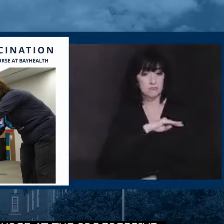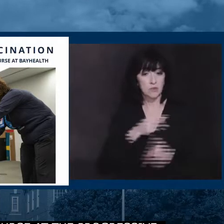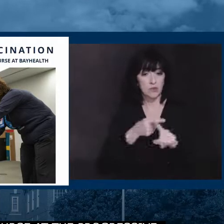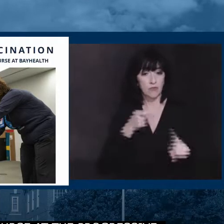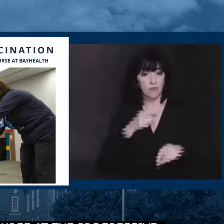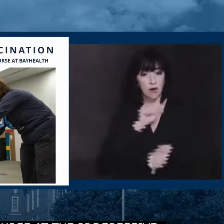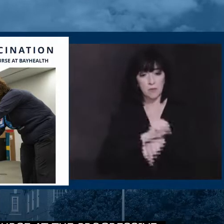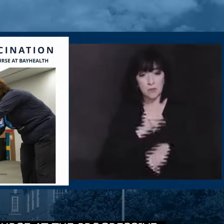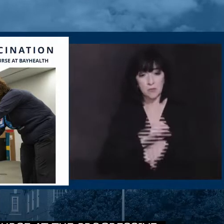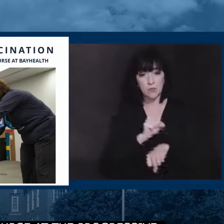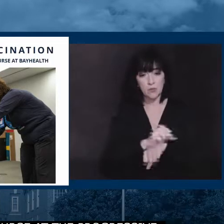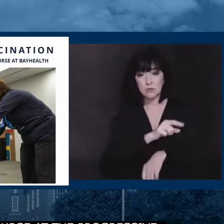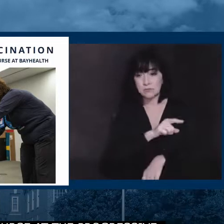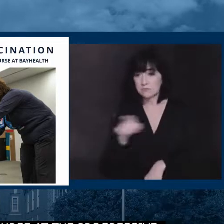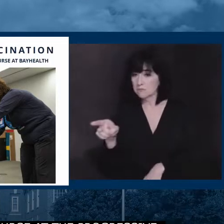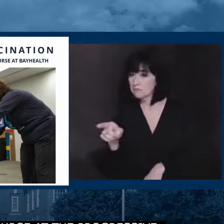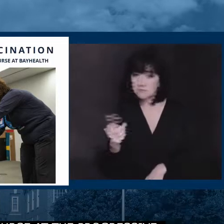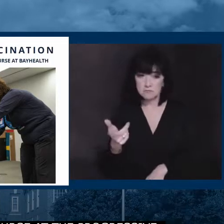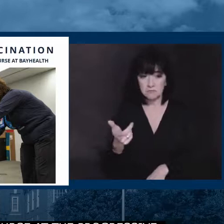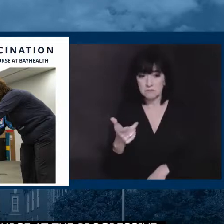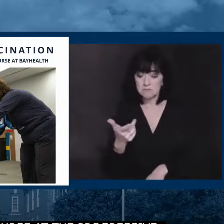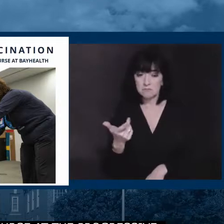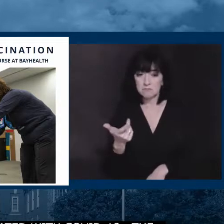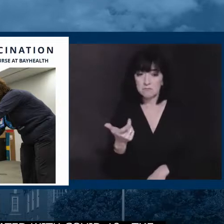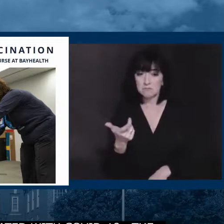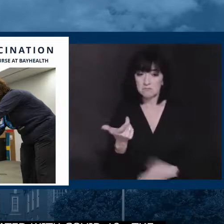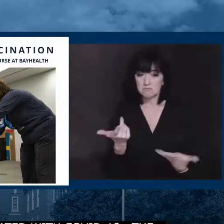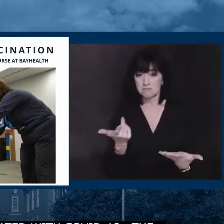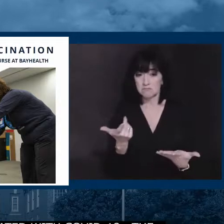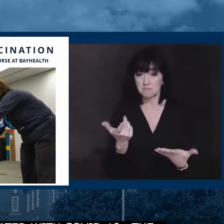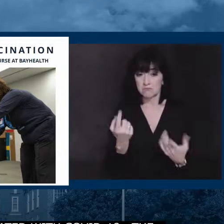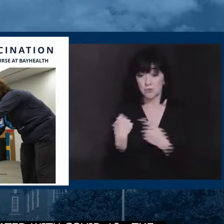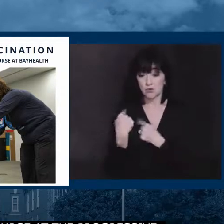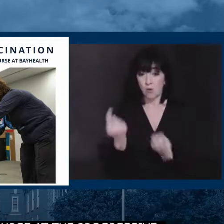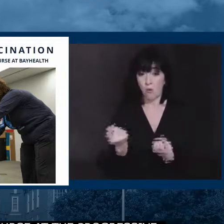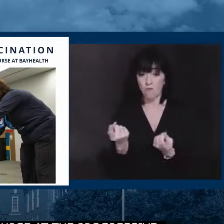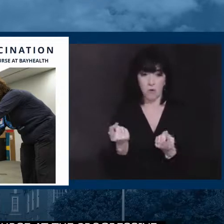to the vaccination, and that's a good thing.